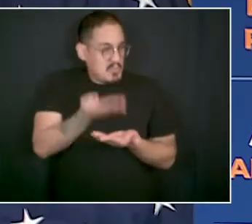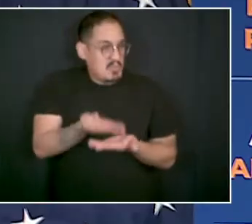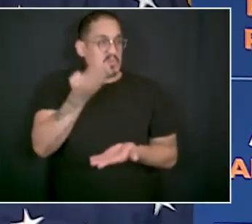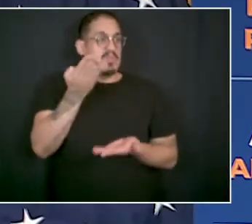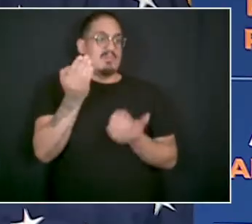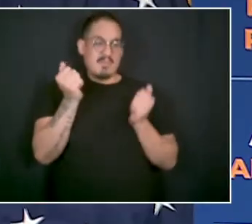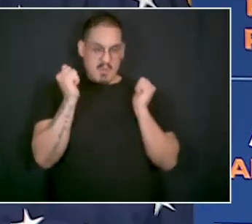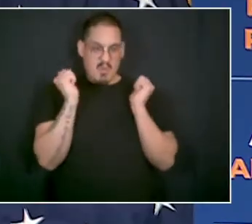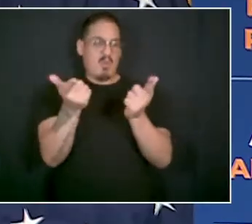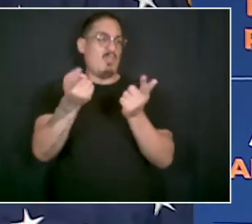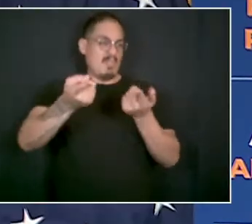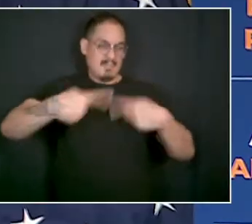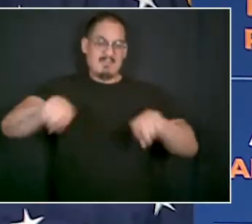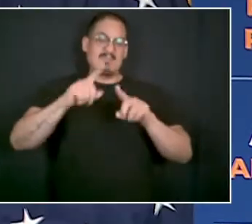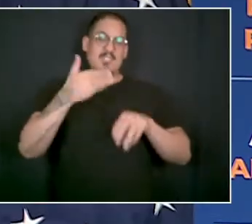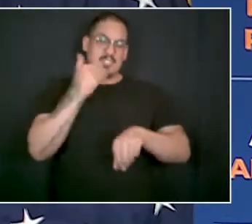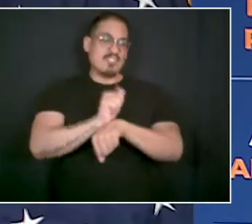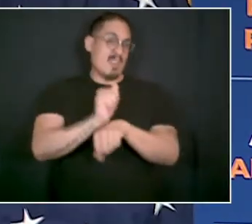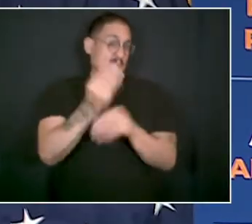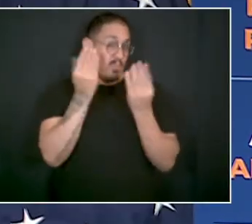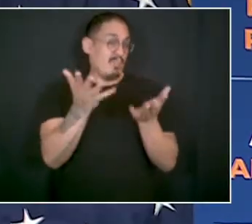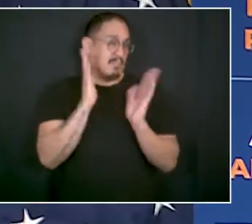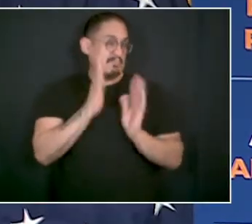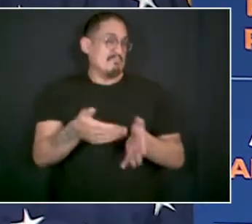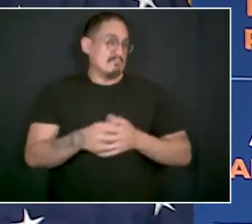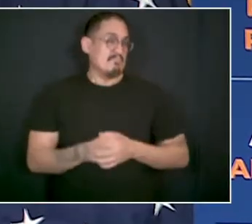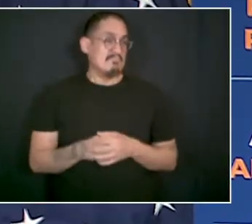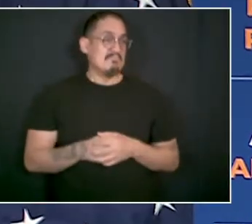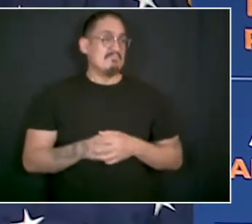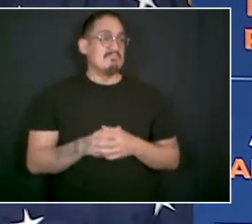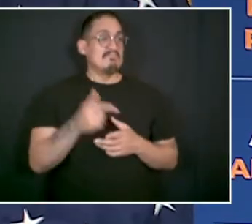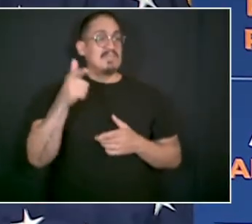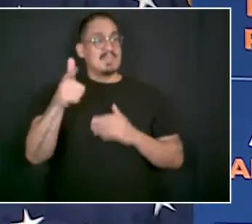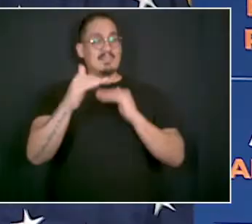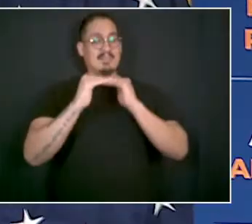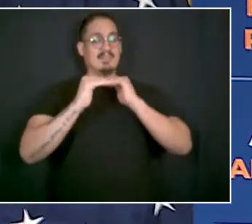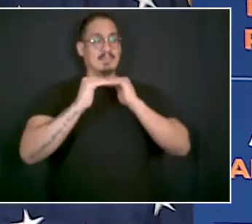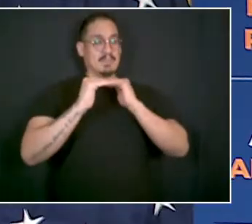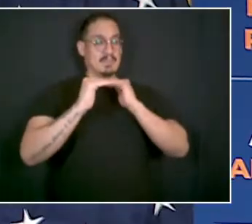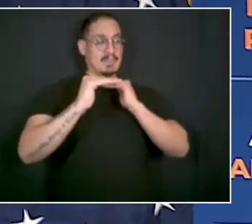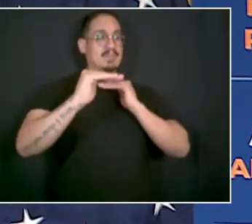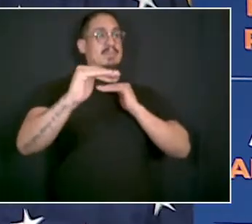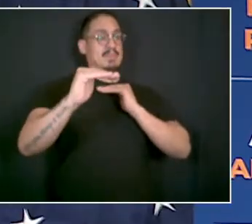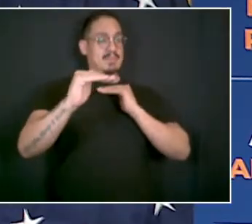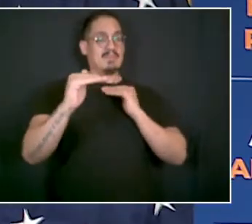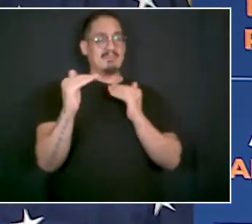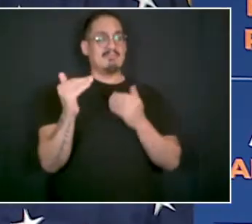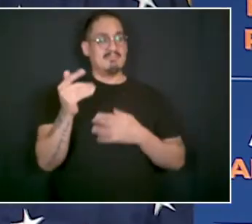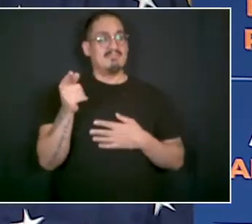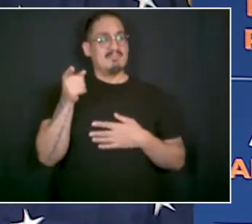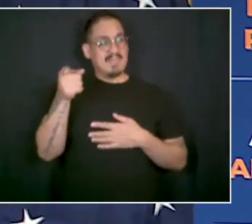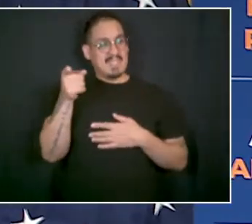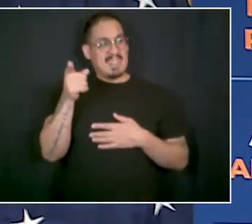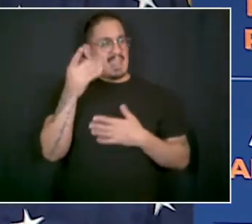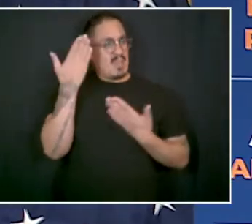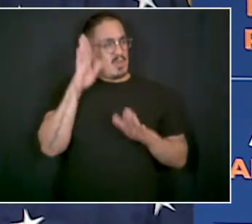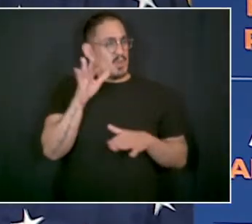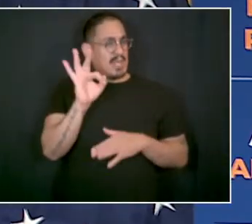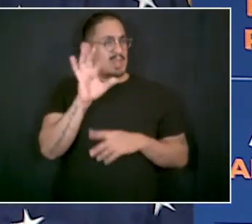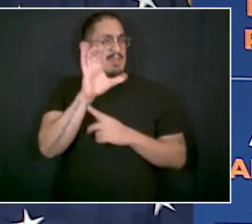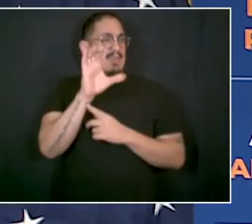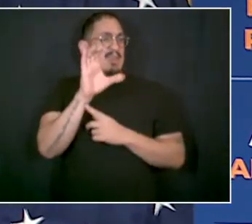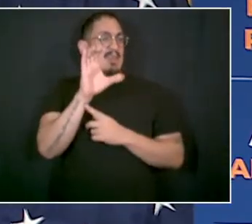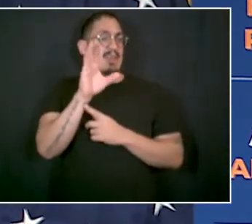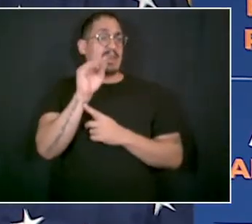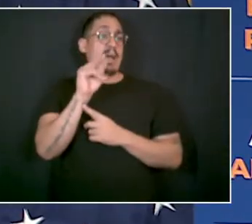wheel. Camille, I don't know if your mother's watching this. You did a great job with your daughter. She is a great leader, and the city should